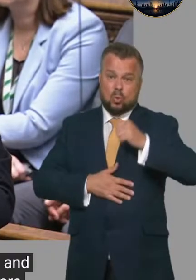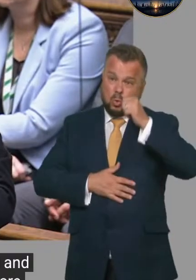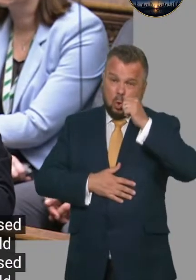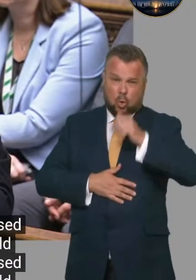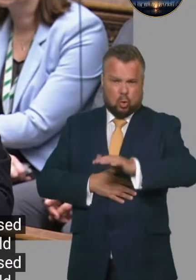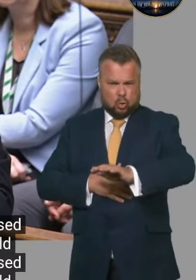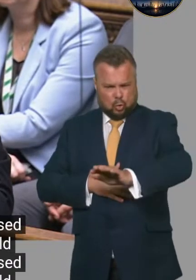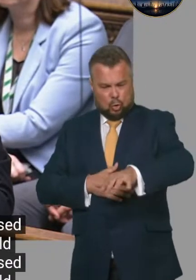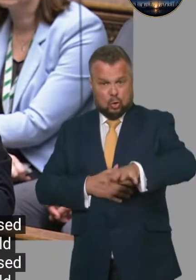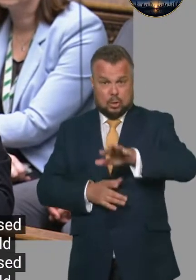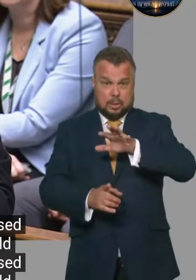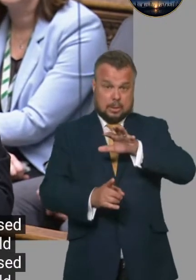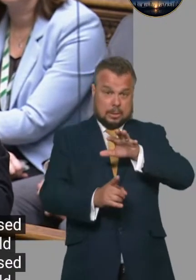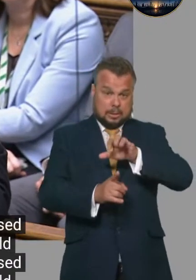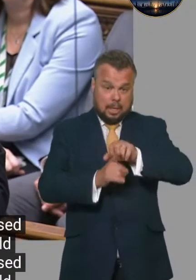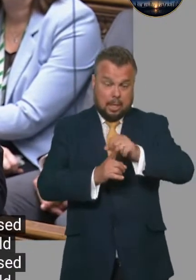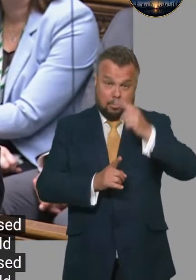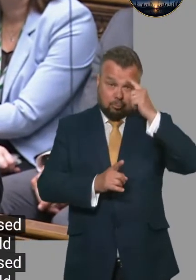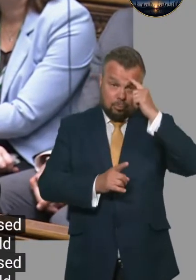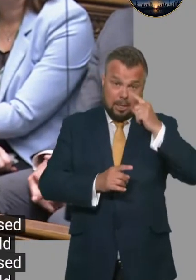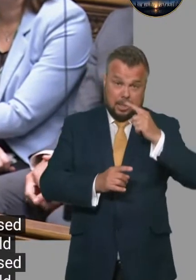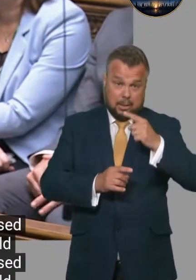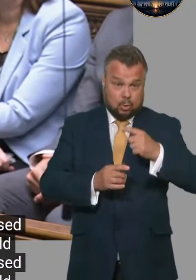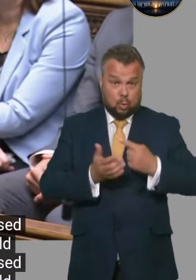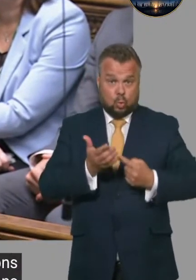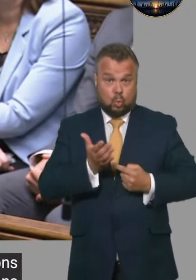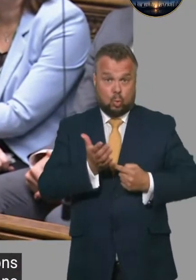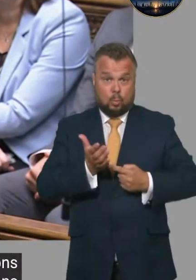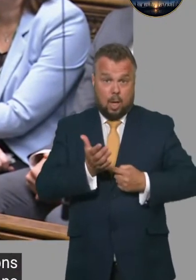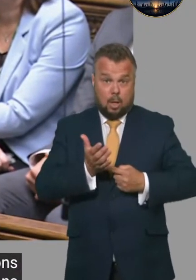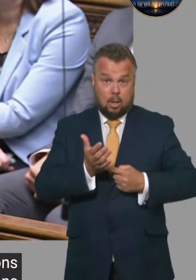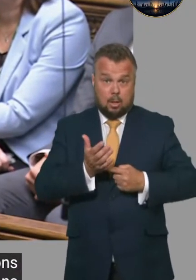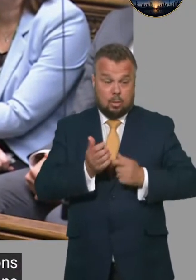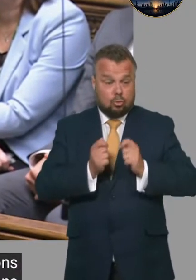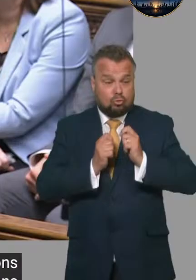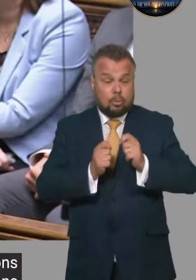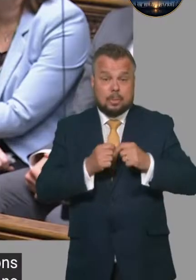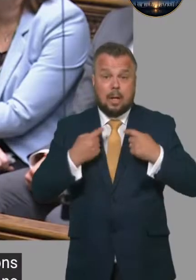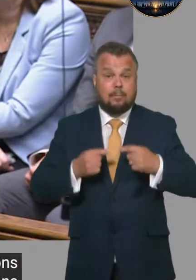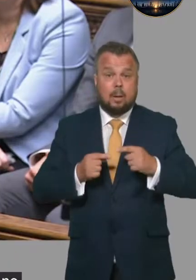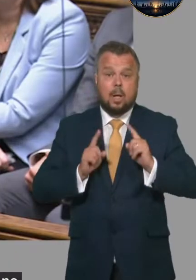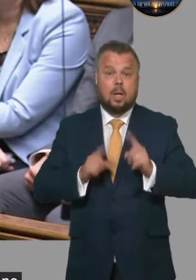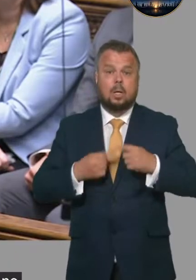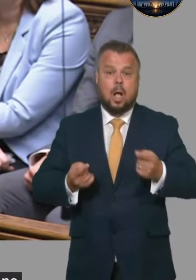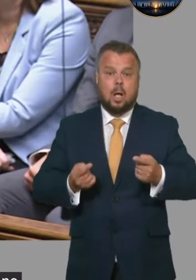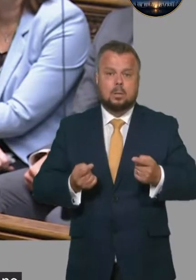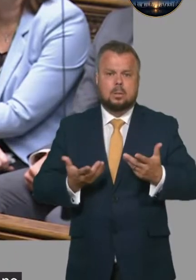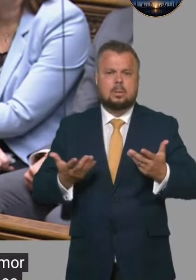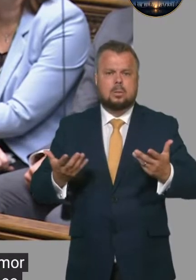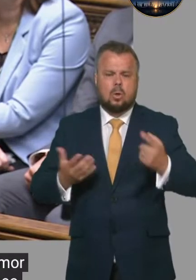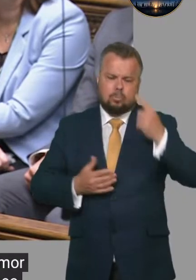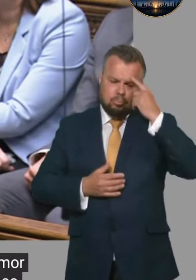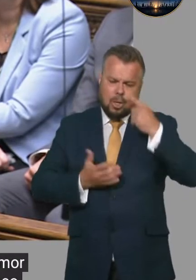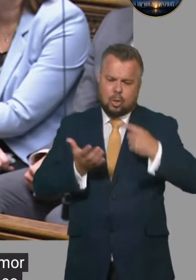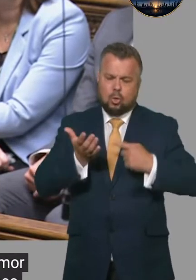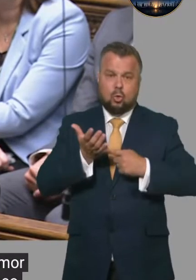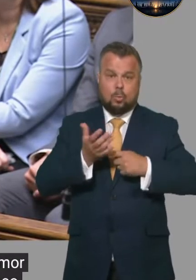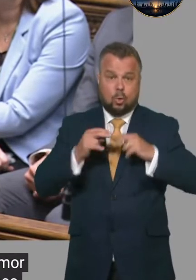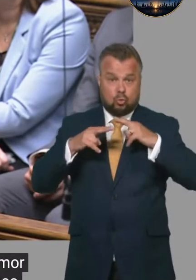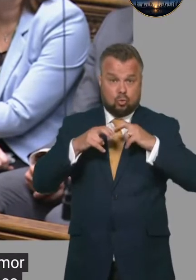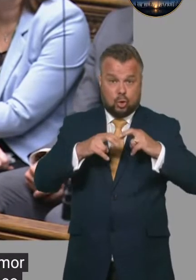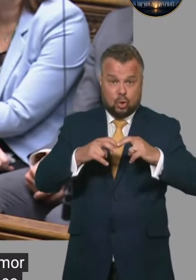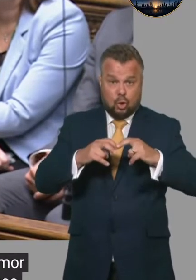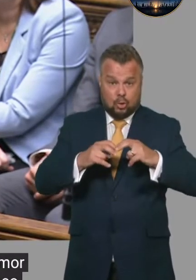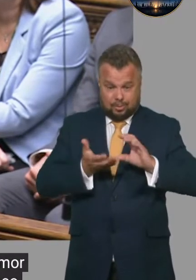underfunded when brain tumours kill more children and adults under 40 than any other cancer? And why are families like them left to